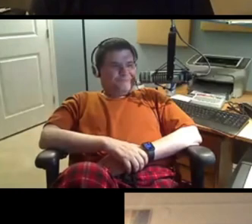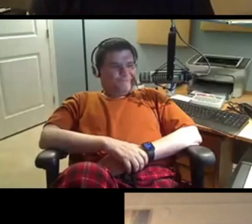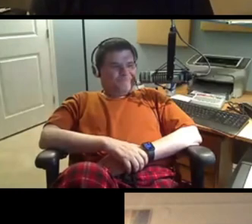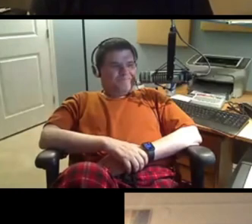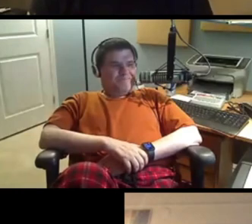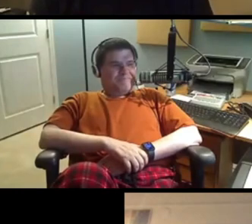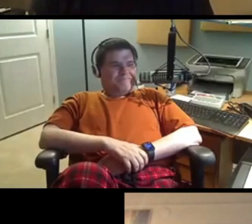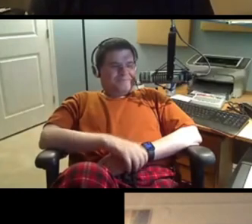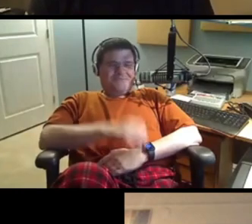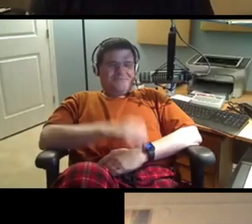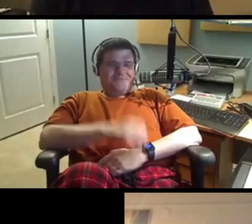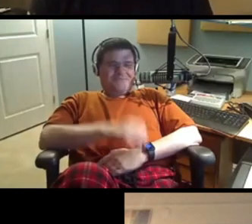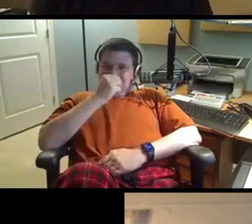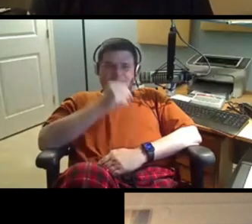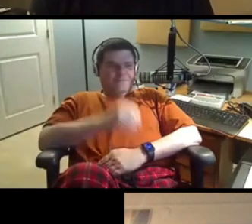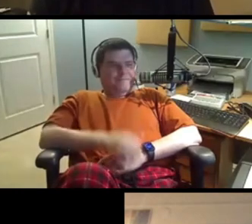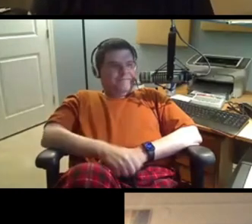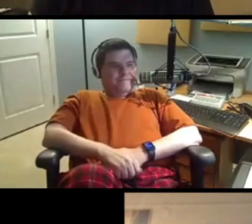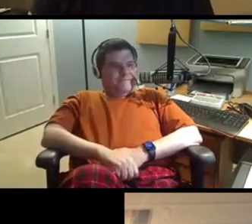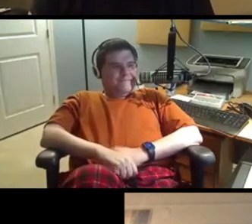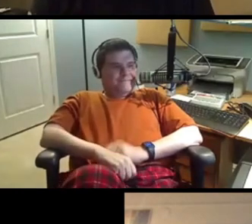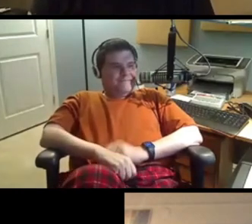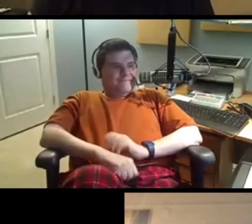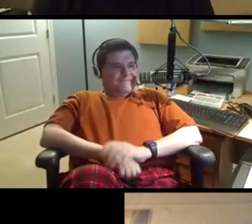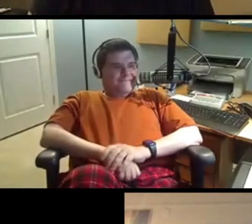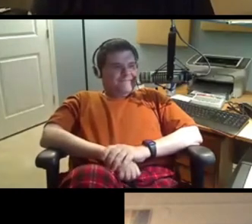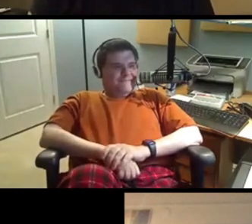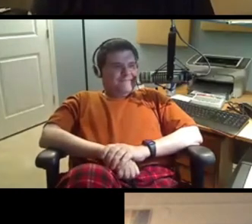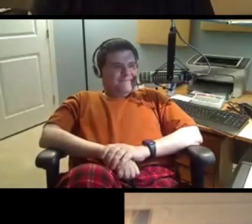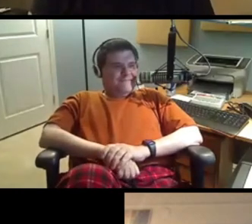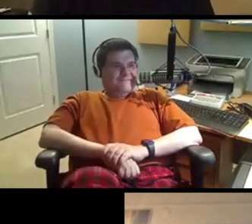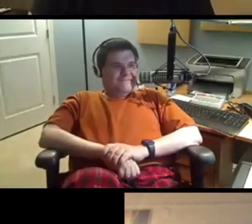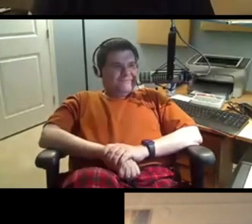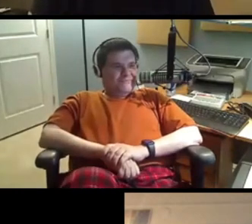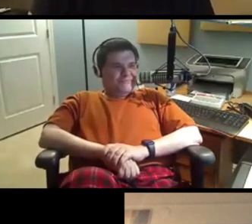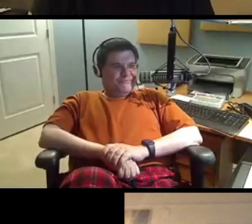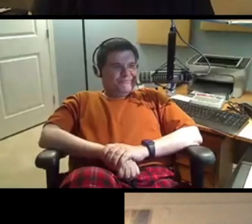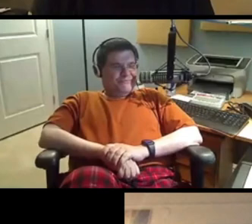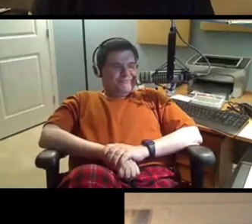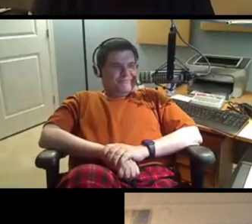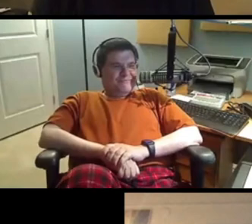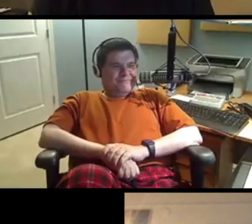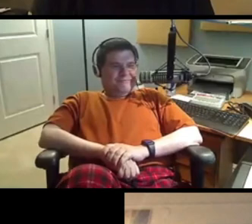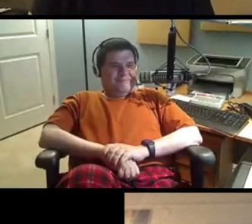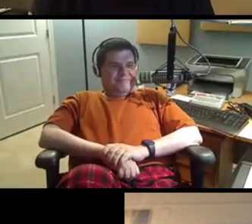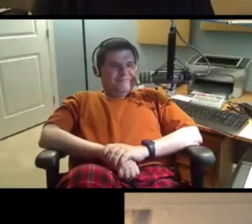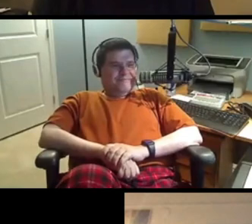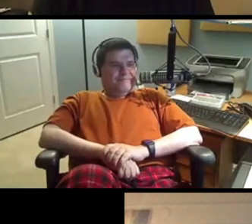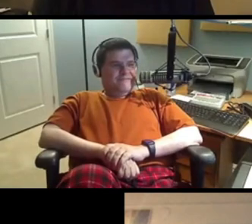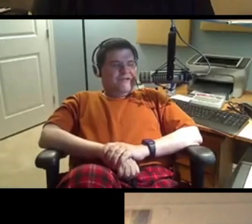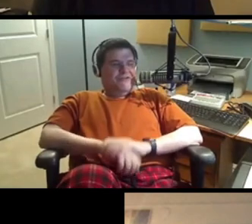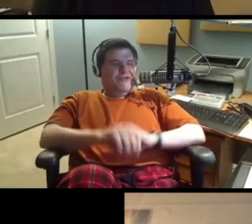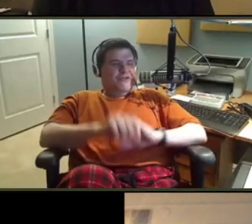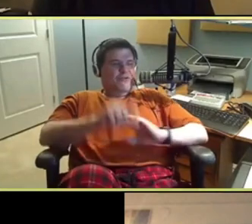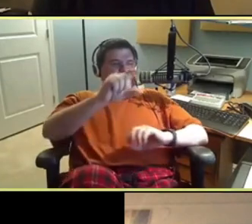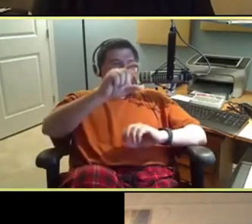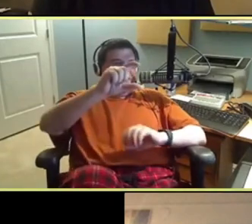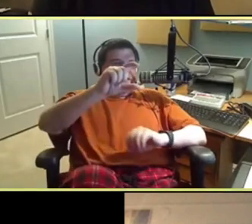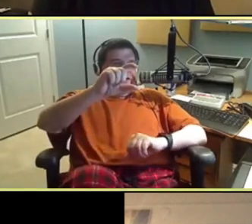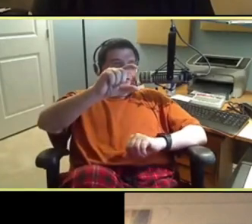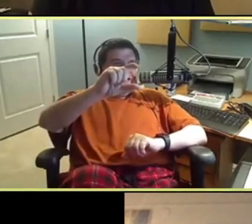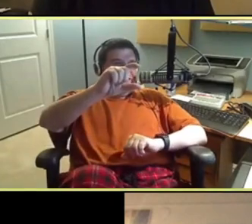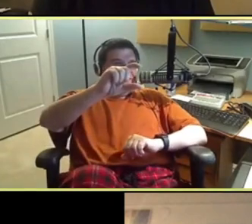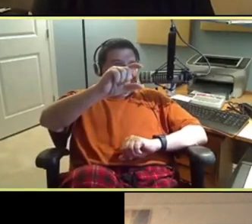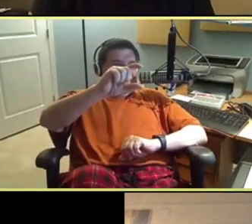record, and it was a Hawaiian record, as a 78. And do you ever see the ones with the